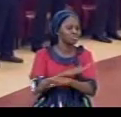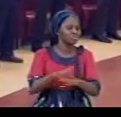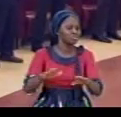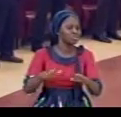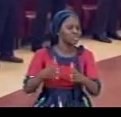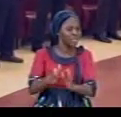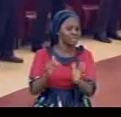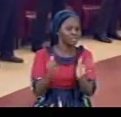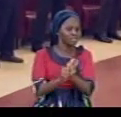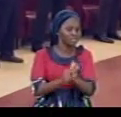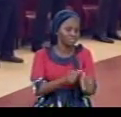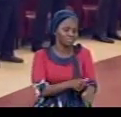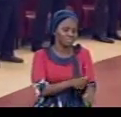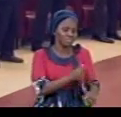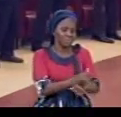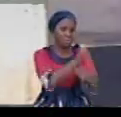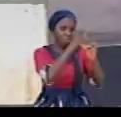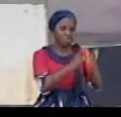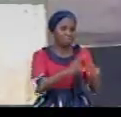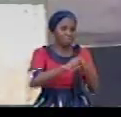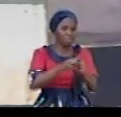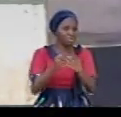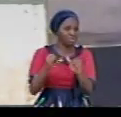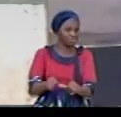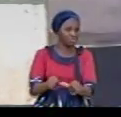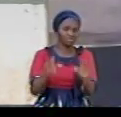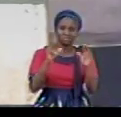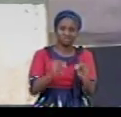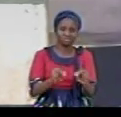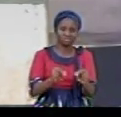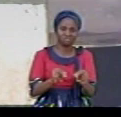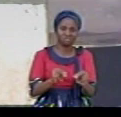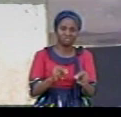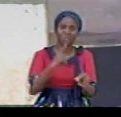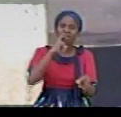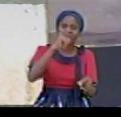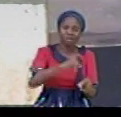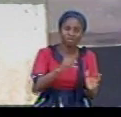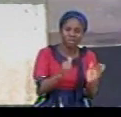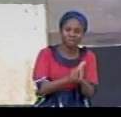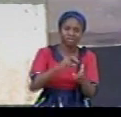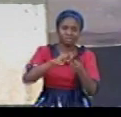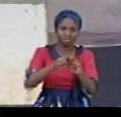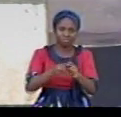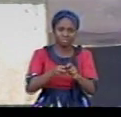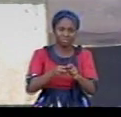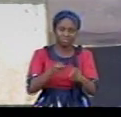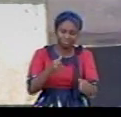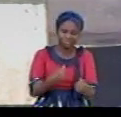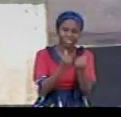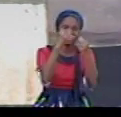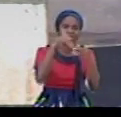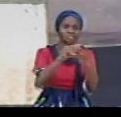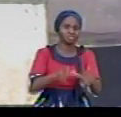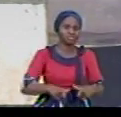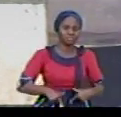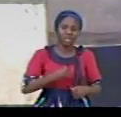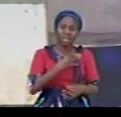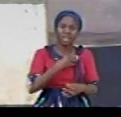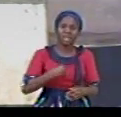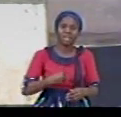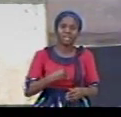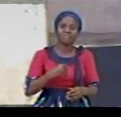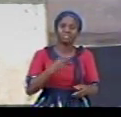mountain remain. Speak to that mountain. Speak to that challenge in your life and speak to